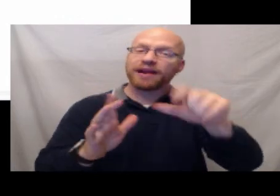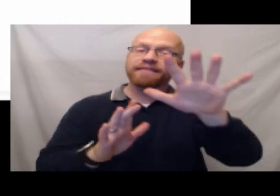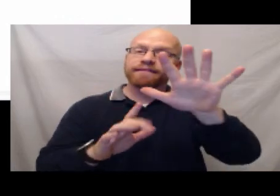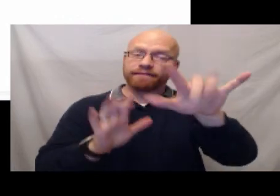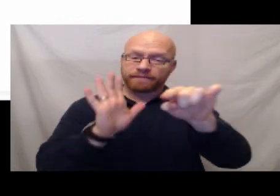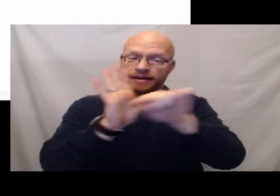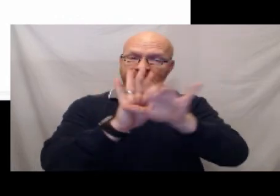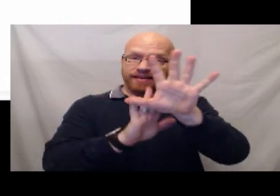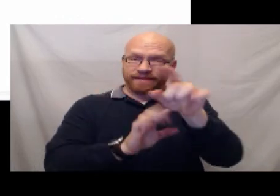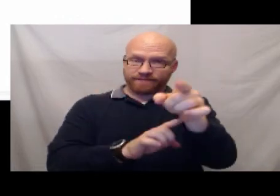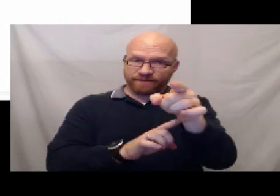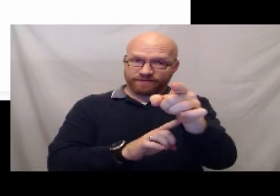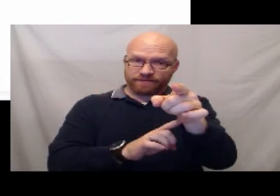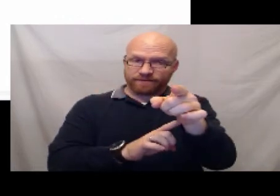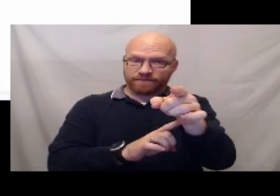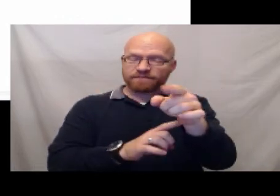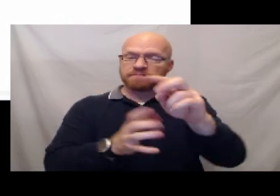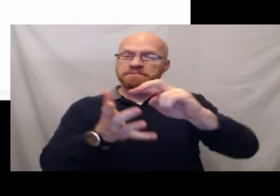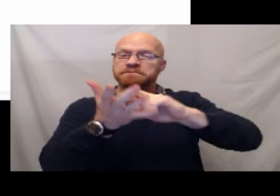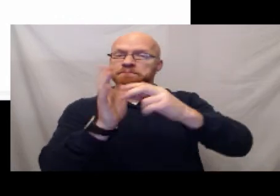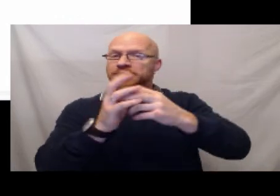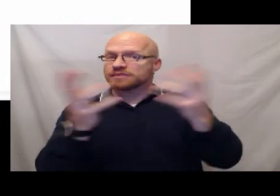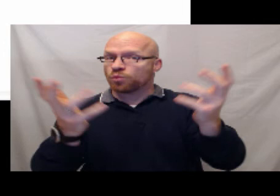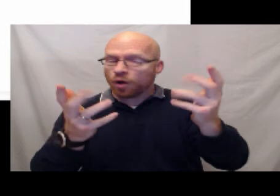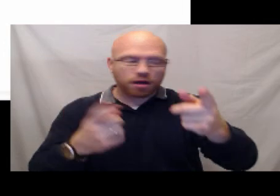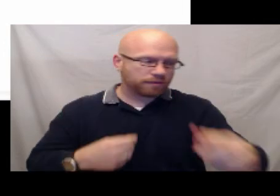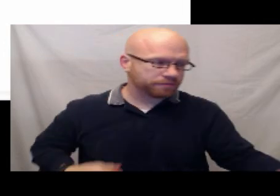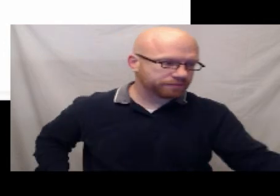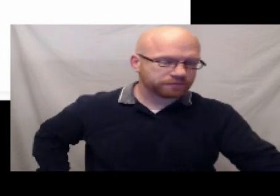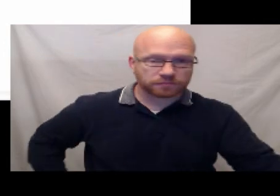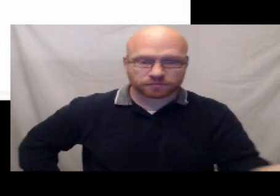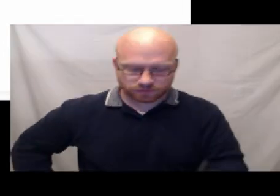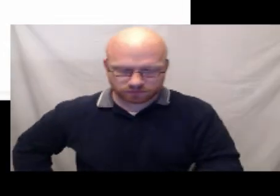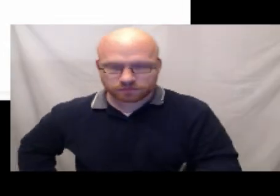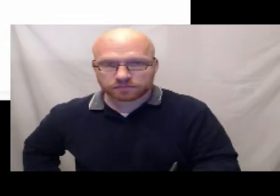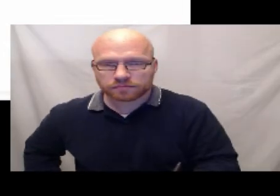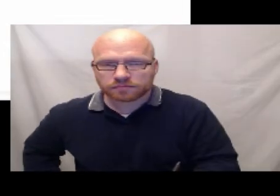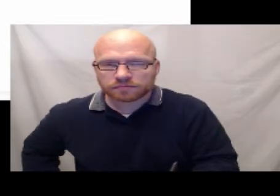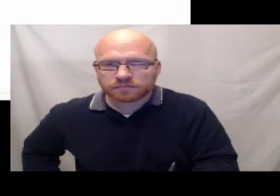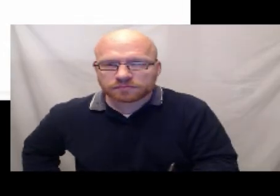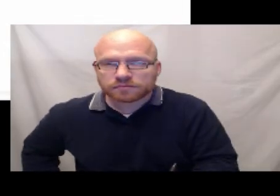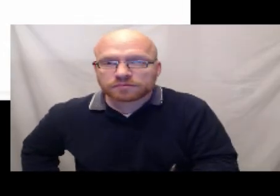We look at C and see we need negative 5 for a middle term, and that means what?